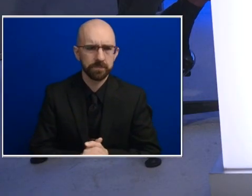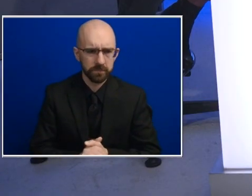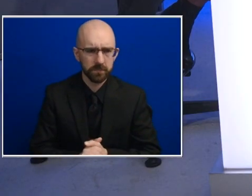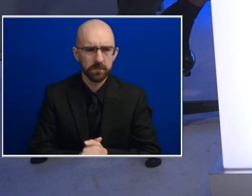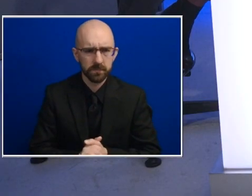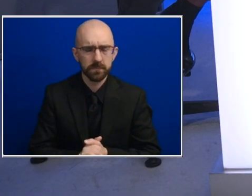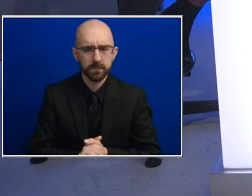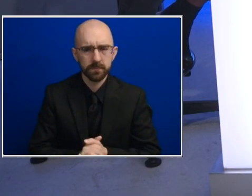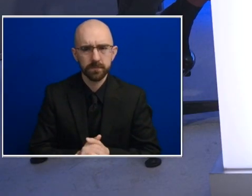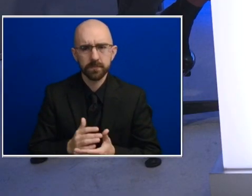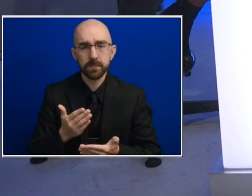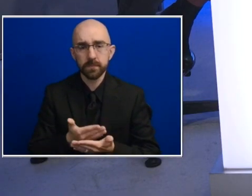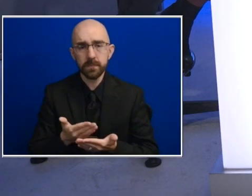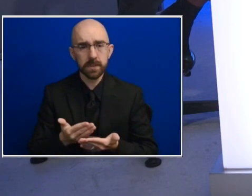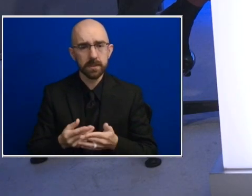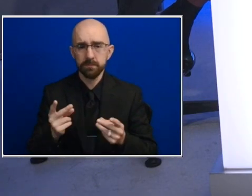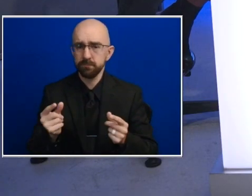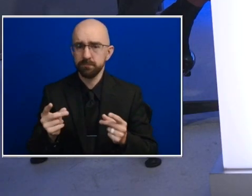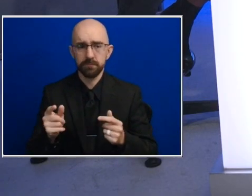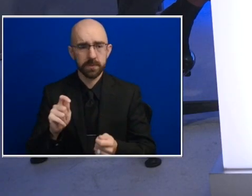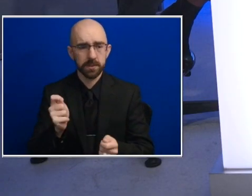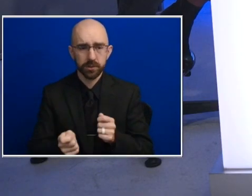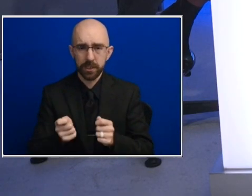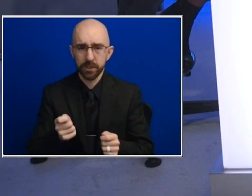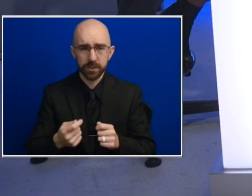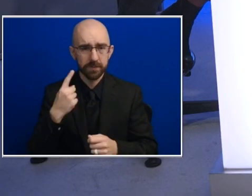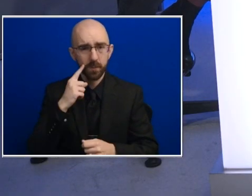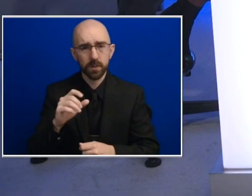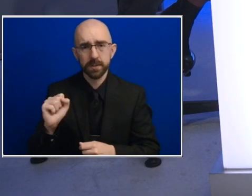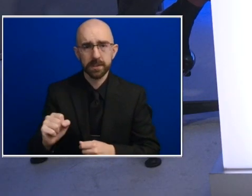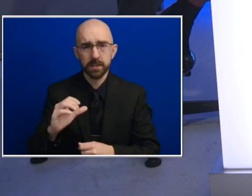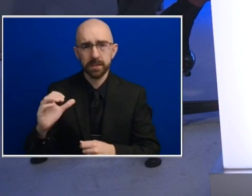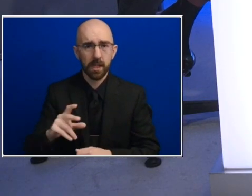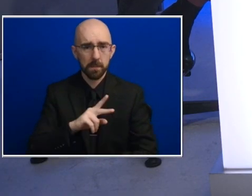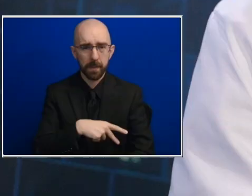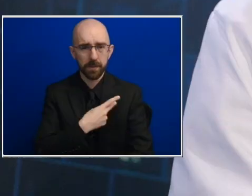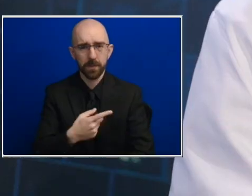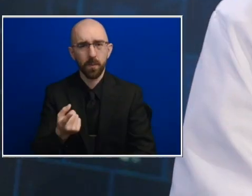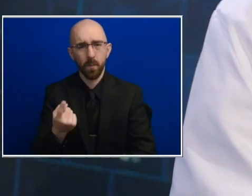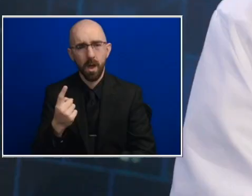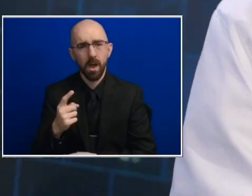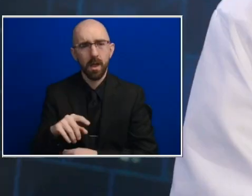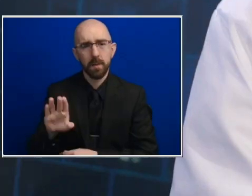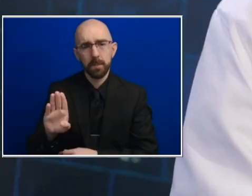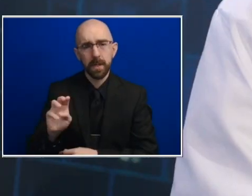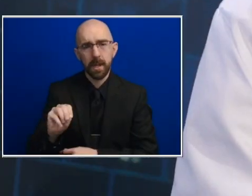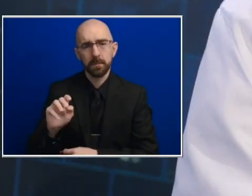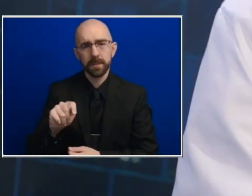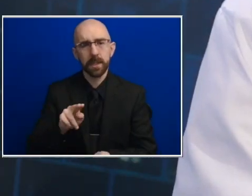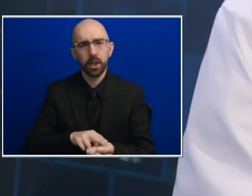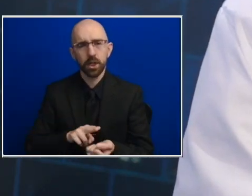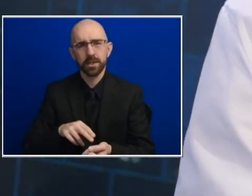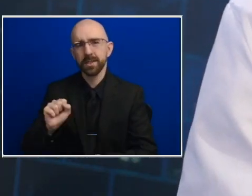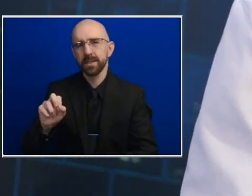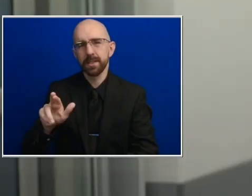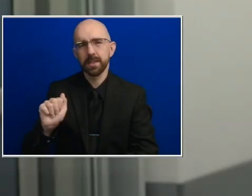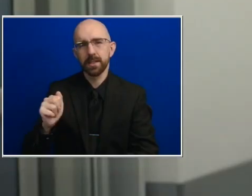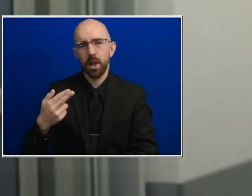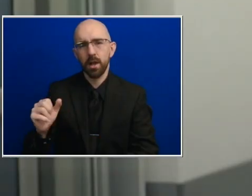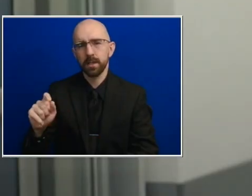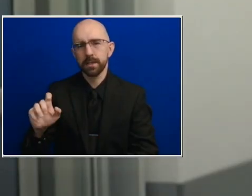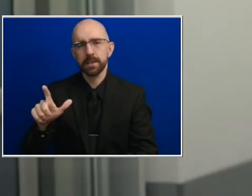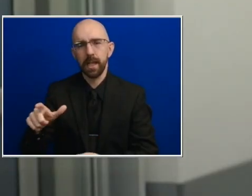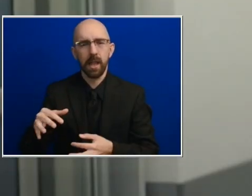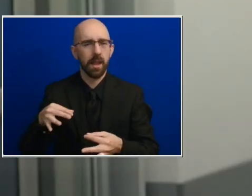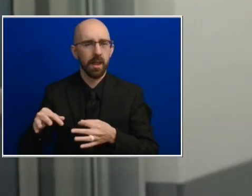Things are rapidly changing and evolving for our sickle cell patients. One of our BMT nurses named Sarah Steele recently shared her perspective. You